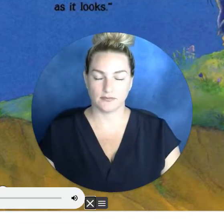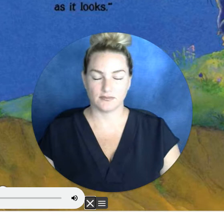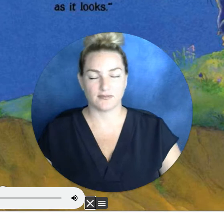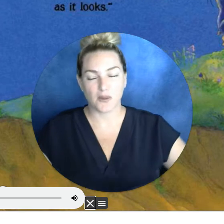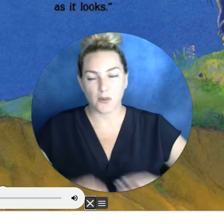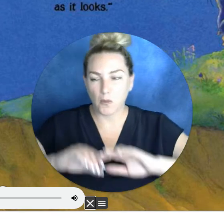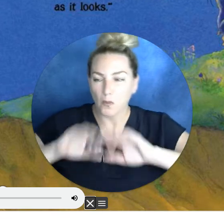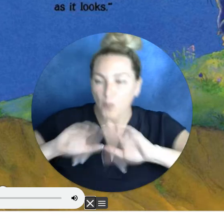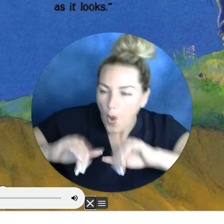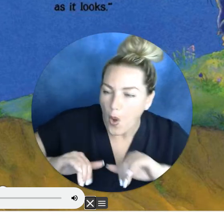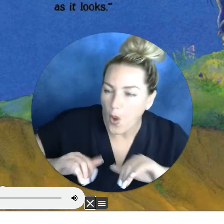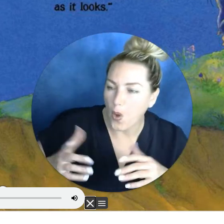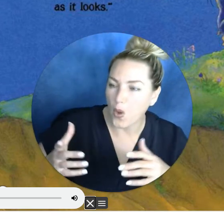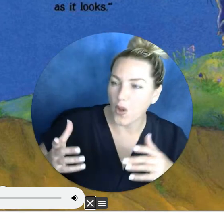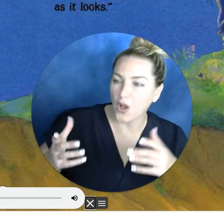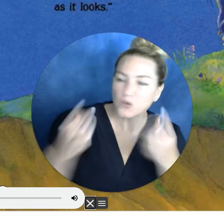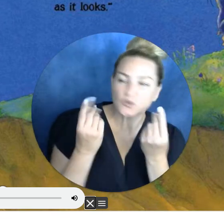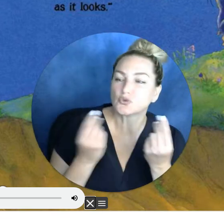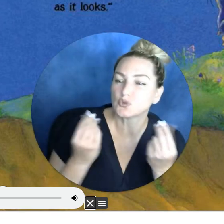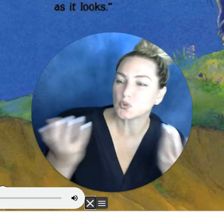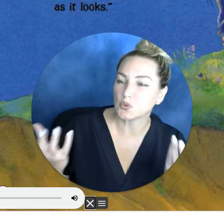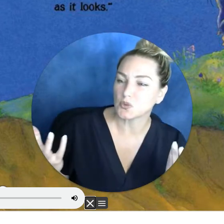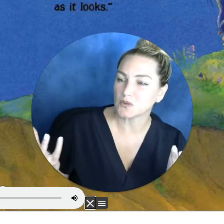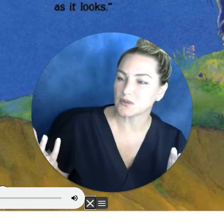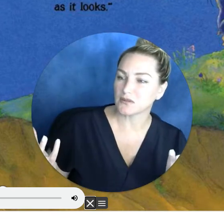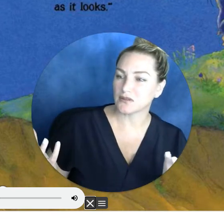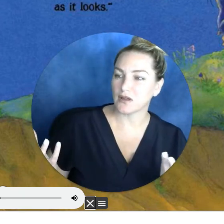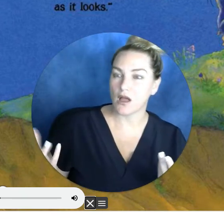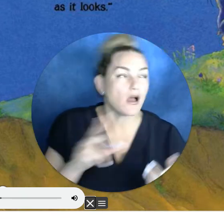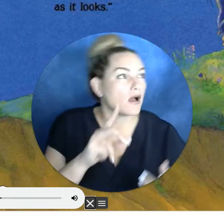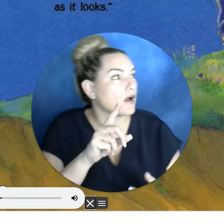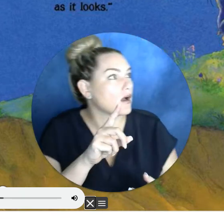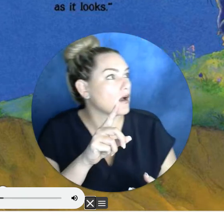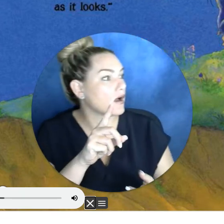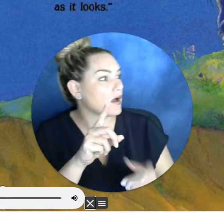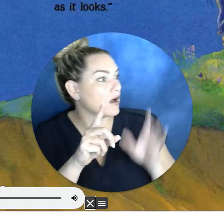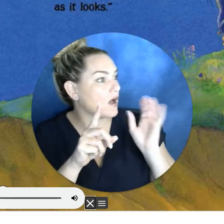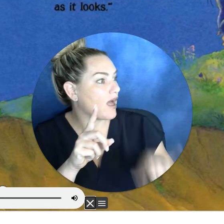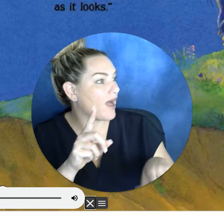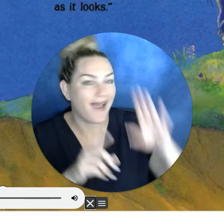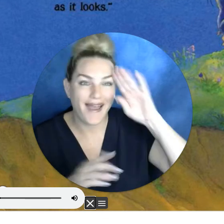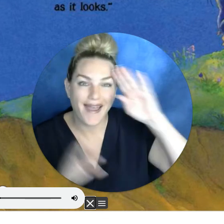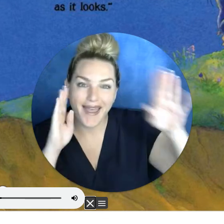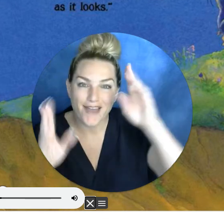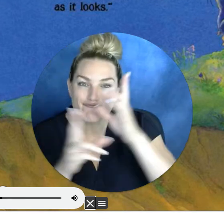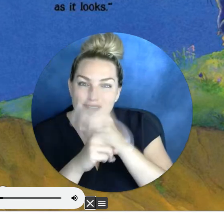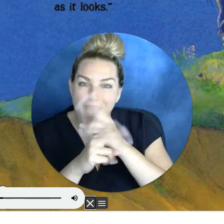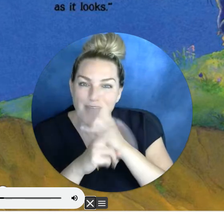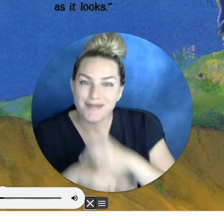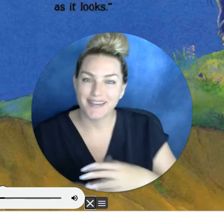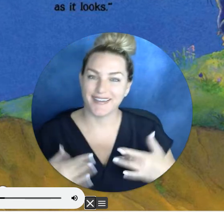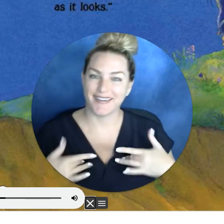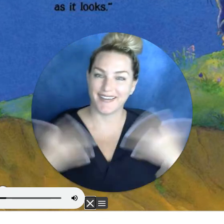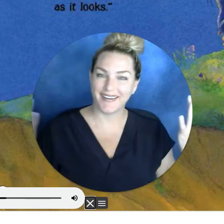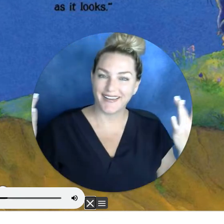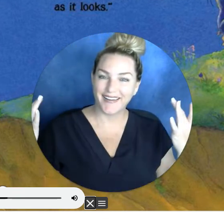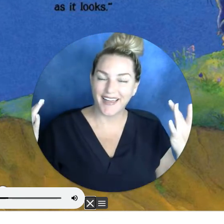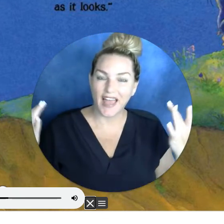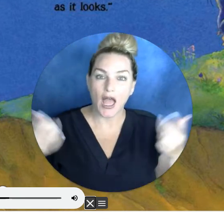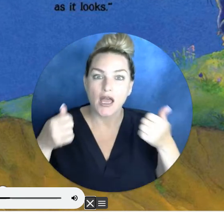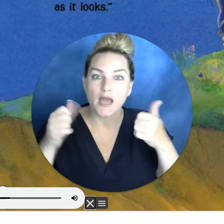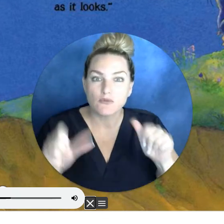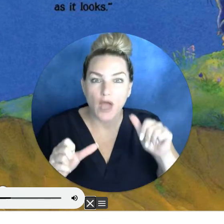"Mole," said Rabbit, "what on earth do you think you're doing?" "Hello, Rabbit," said Mole. "I'm